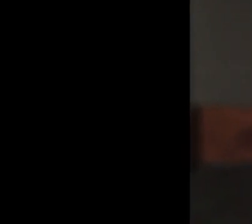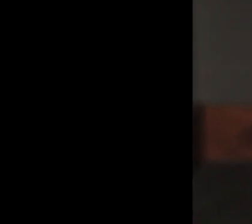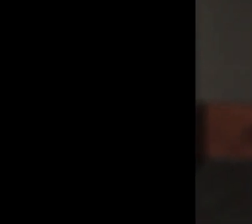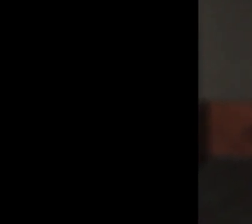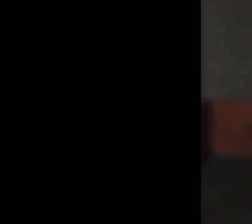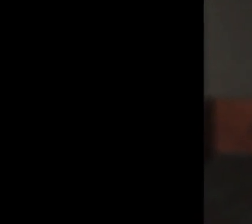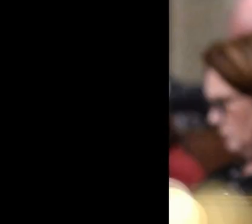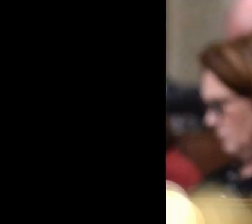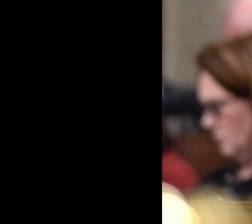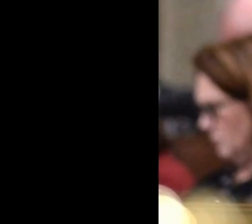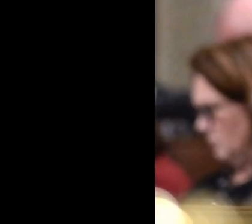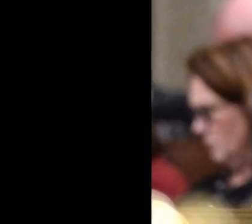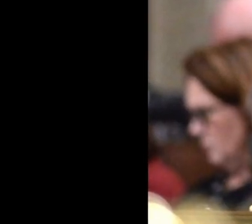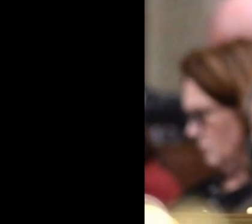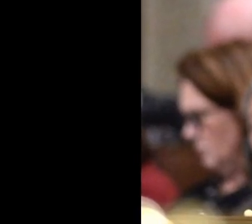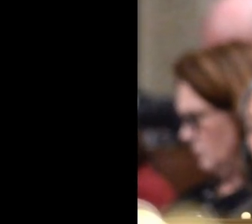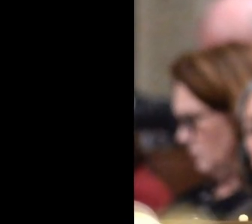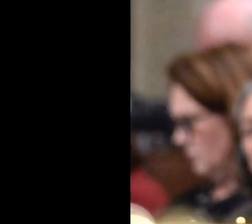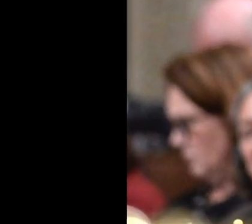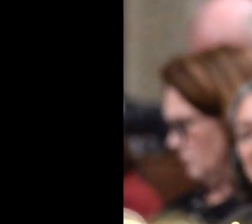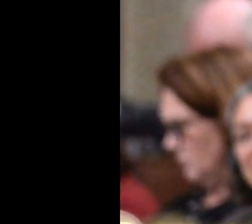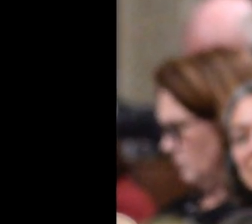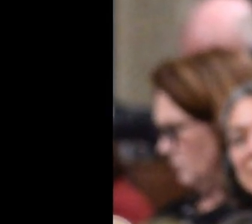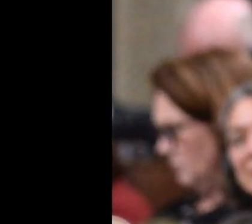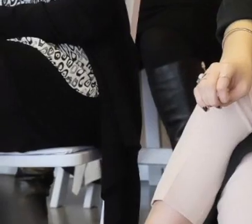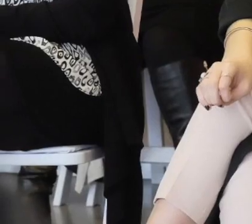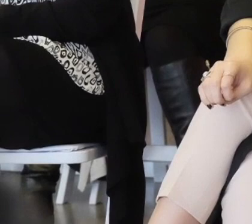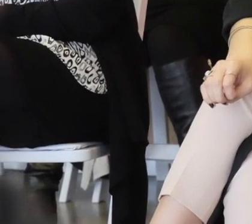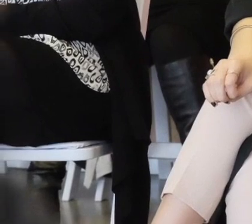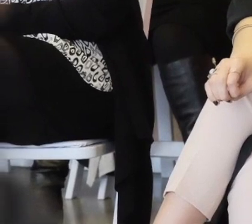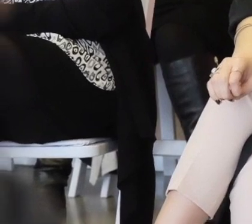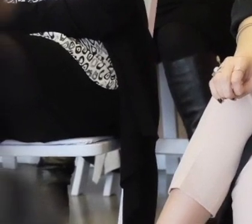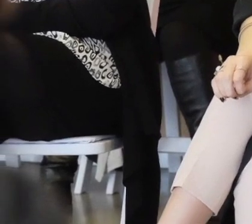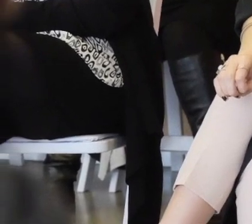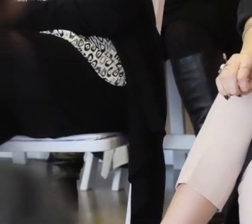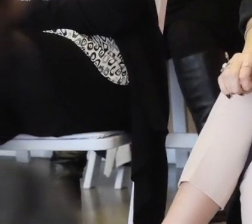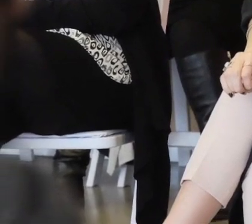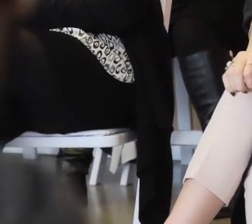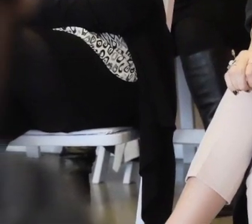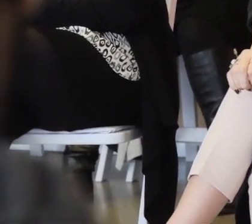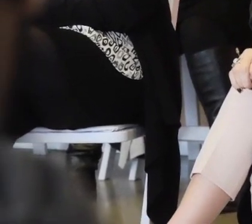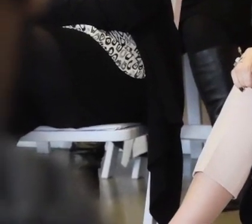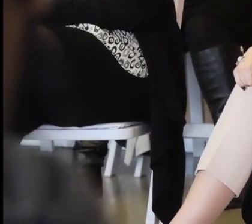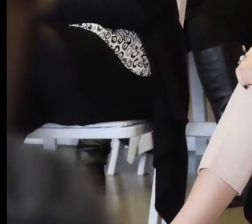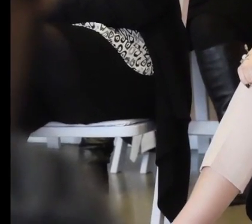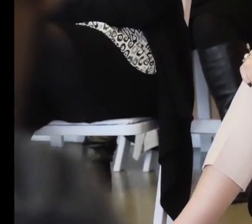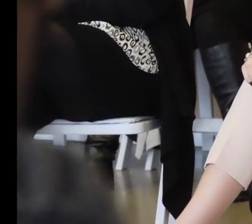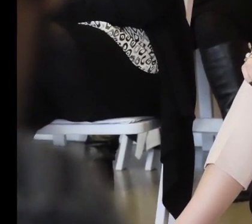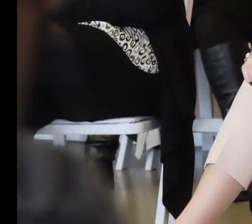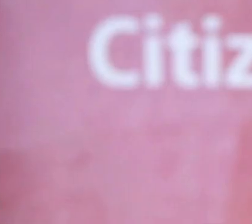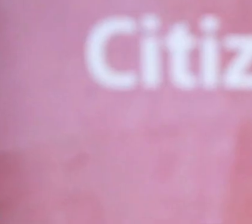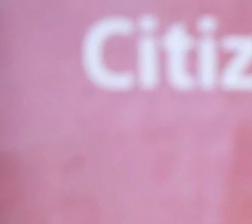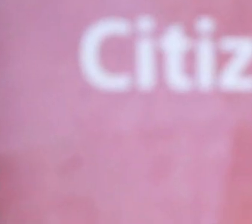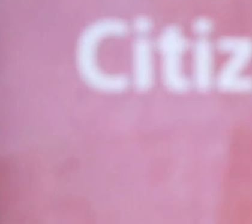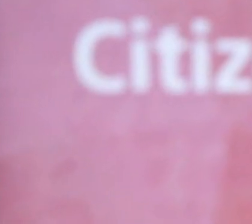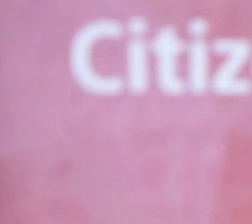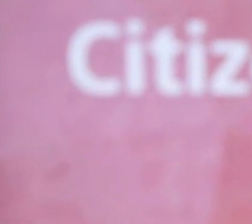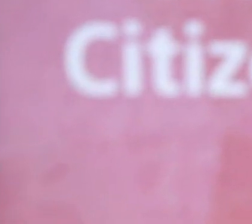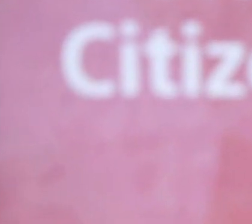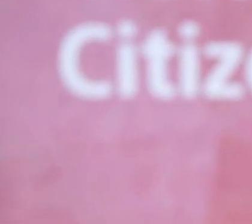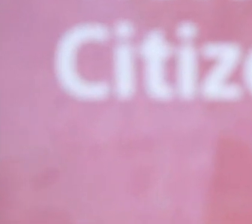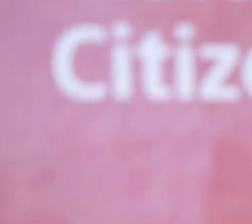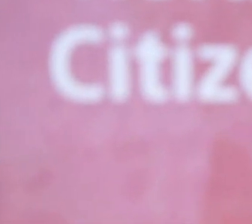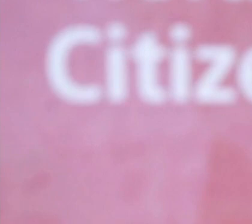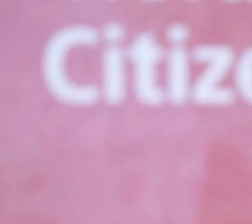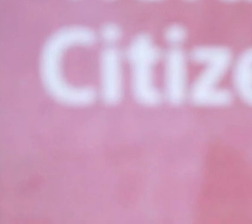Hussen was first elected as Member of Parliament in 2015 and then again in 2019. He previously served as Minister of